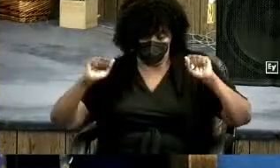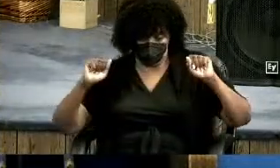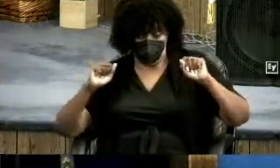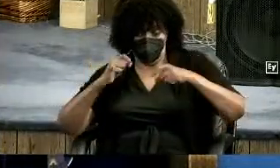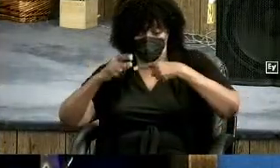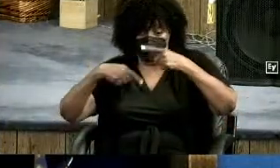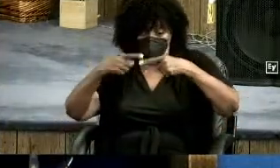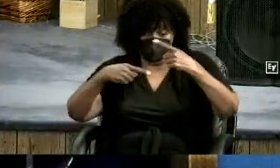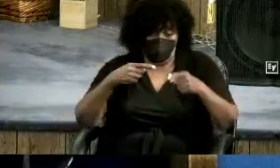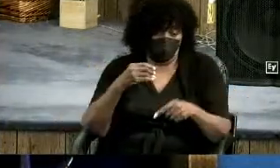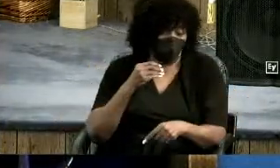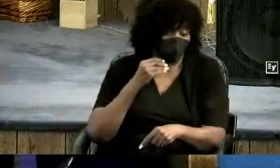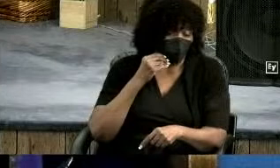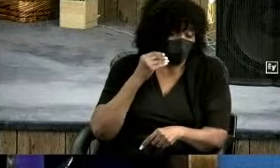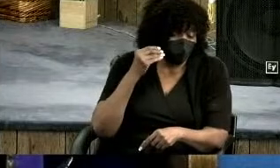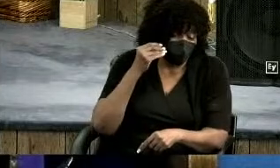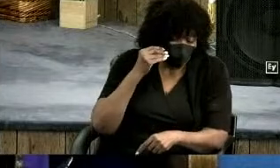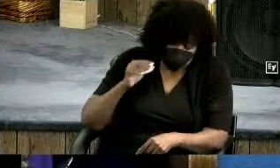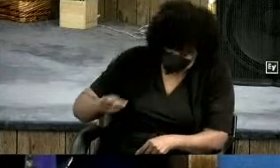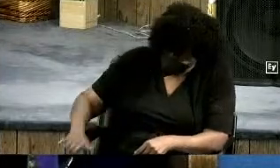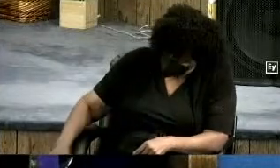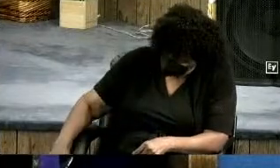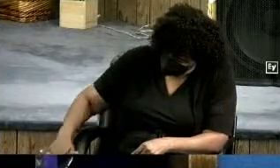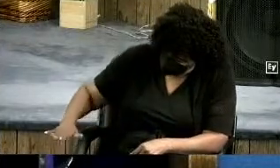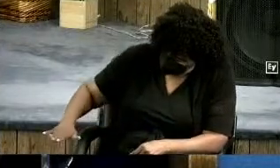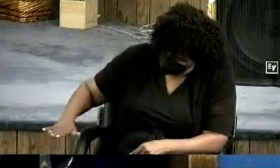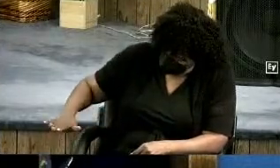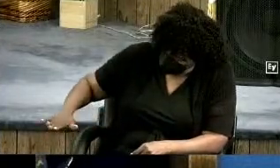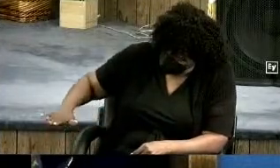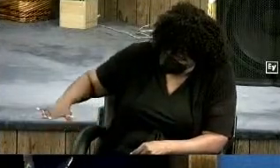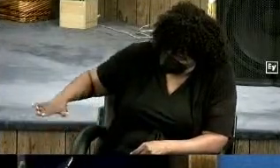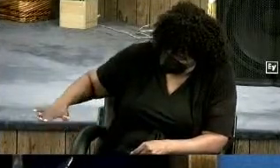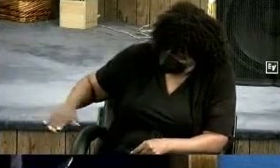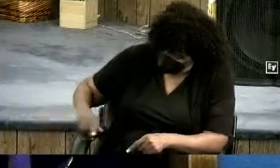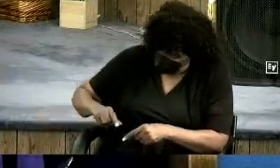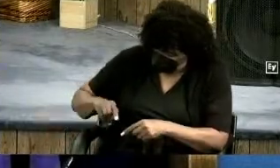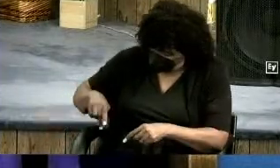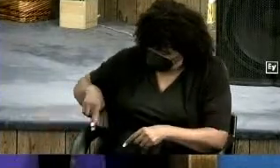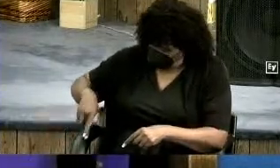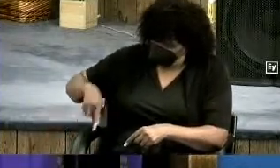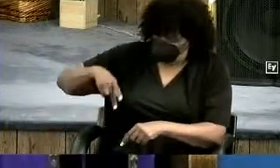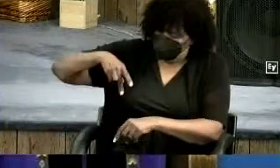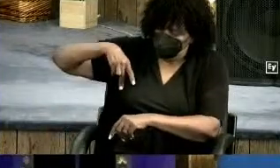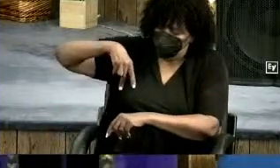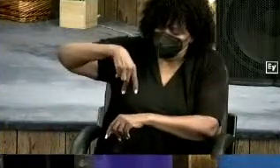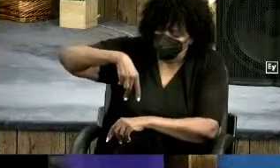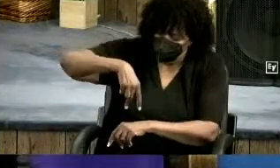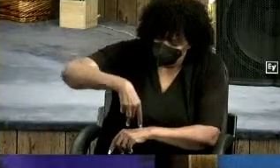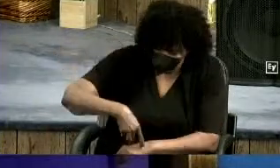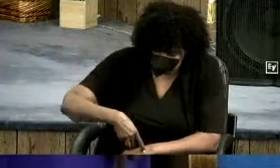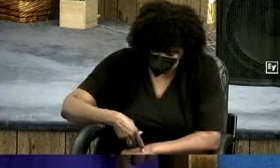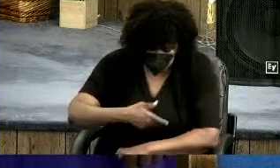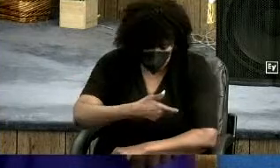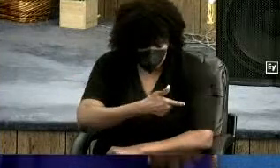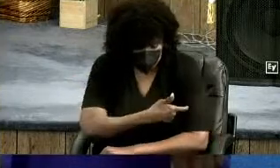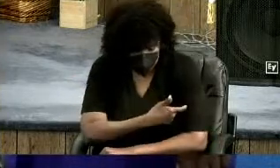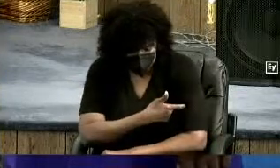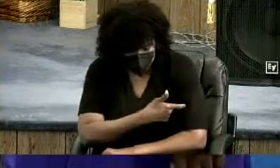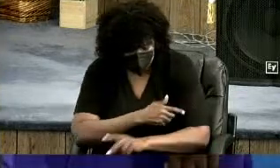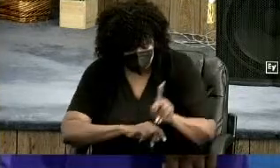get home. And little tiny little kids like those sitting right there got to step over drug addicts laying in the